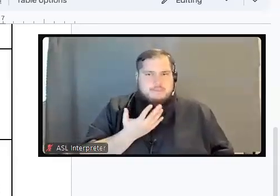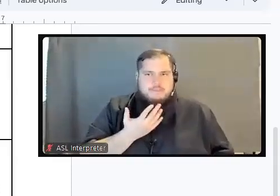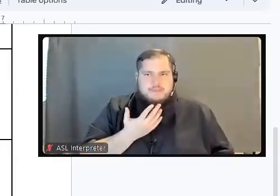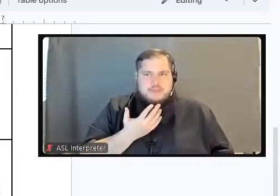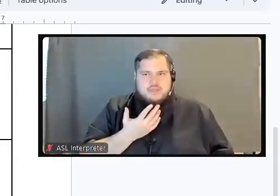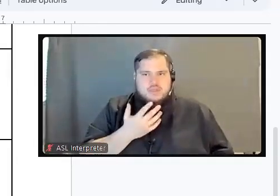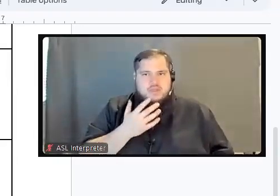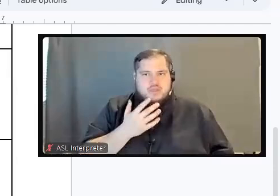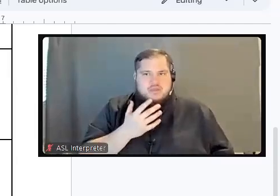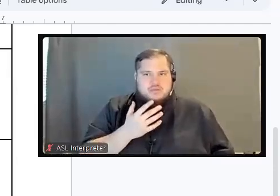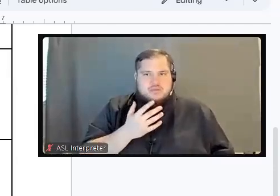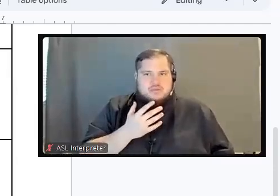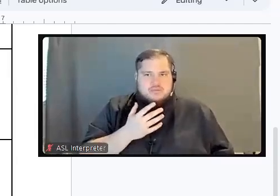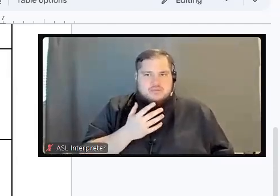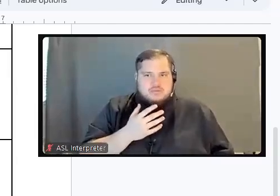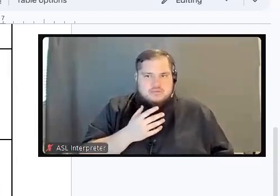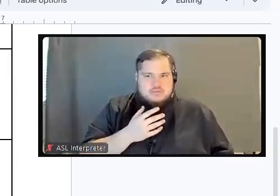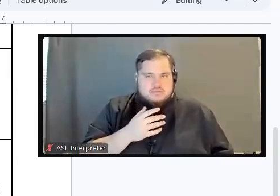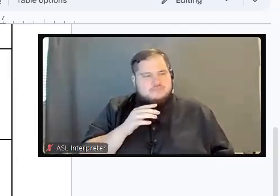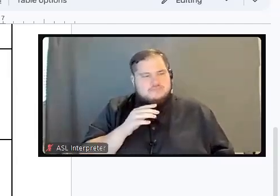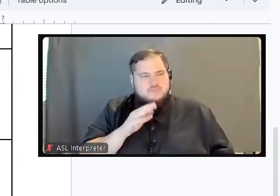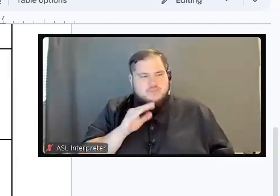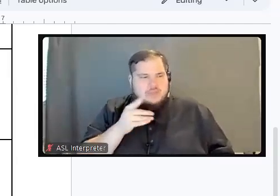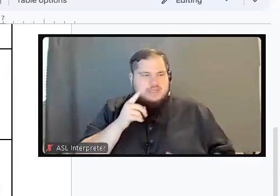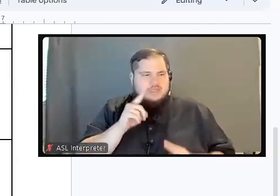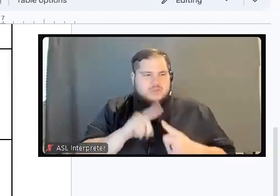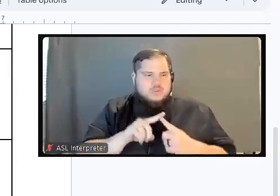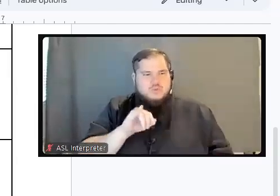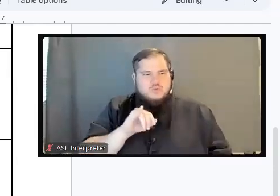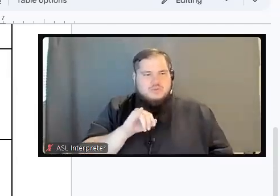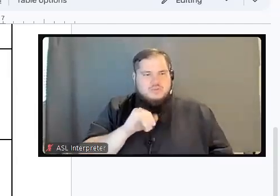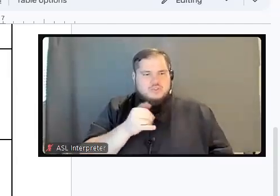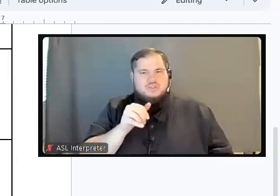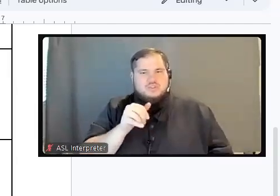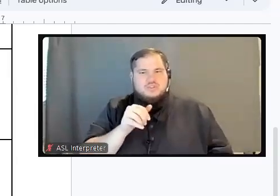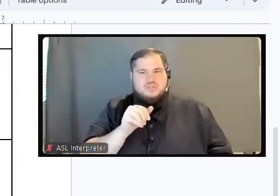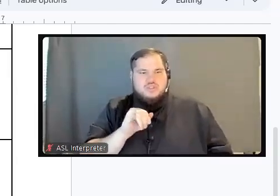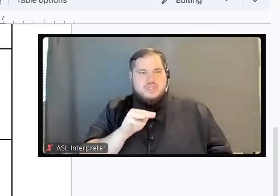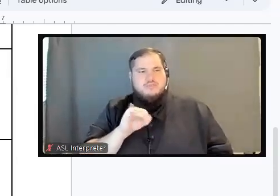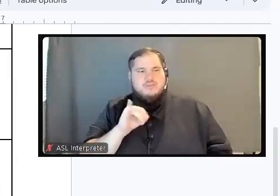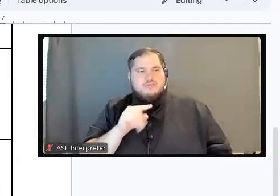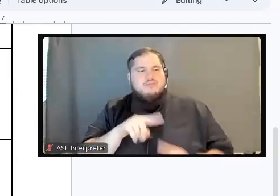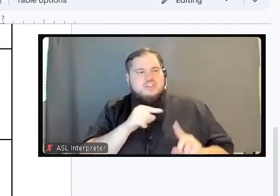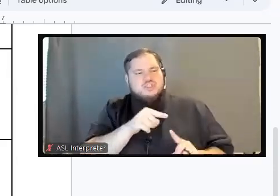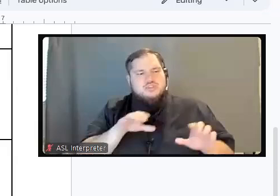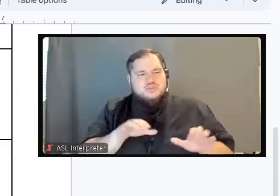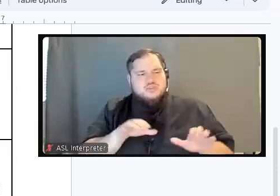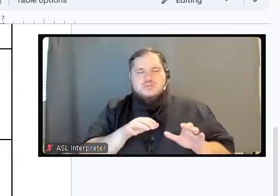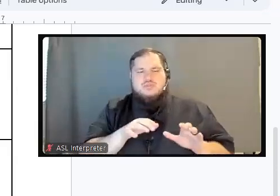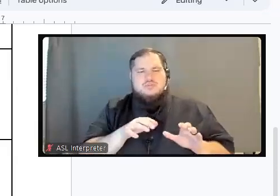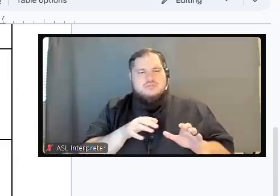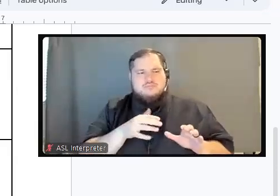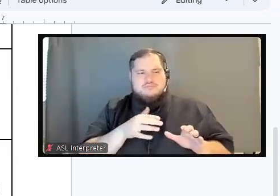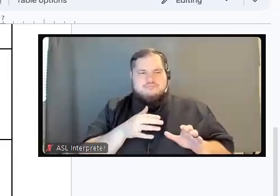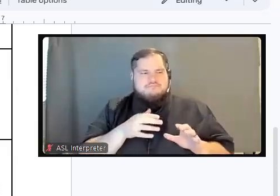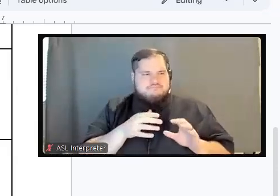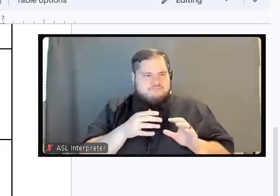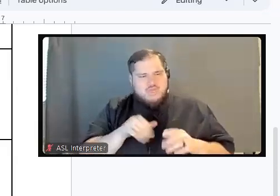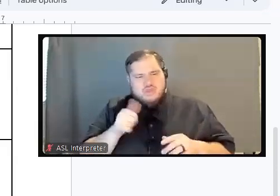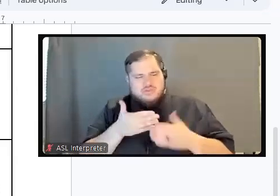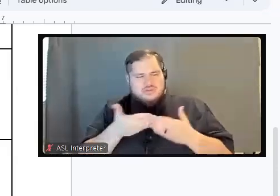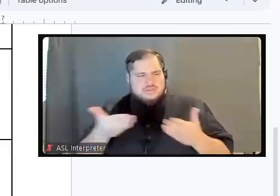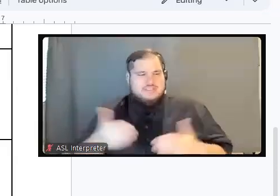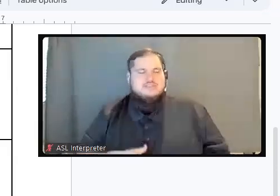Miss Ulrich, which is really sad, Jamie. But she's got some big stuff that she's doing. And so, Jamie, thank you so much for all